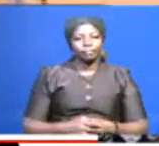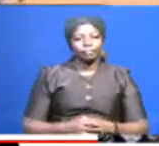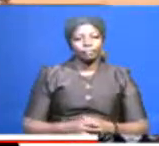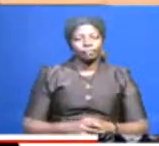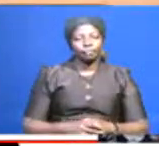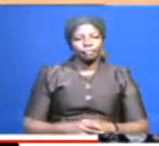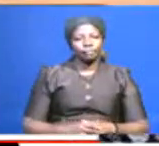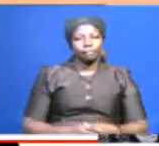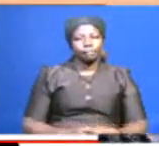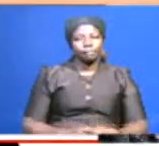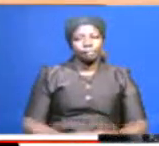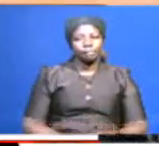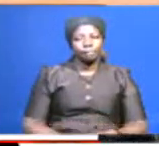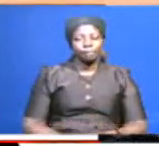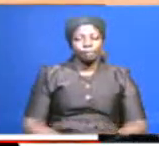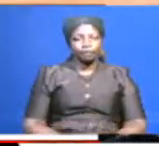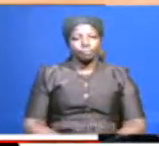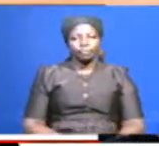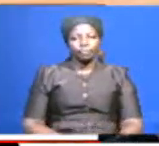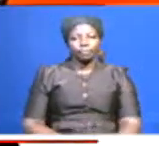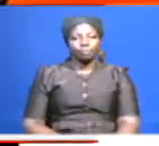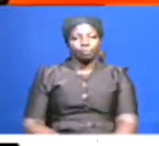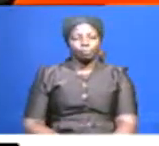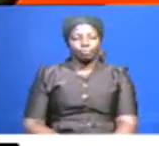Curry, long distance, that's good.